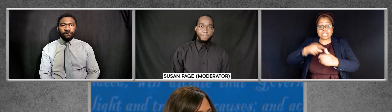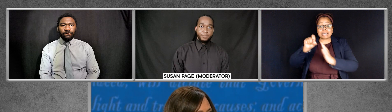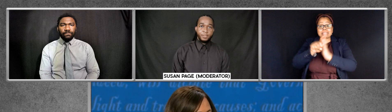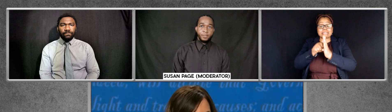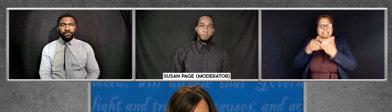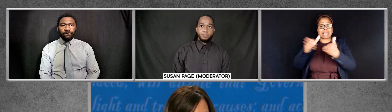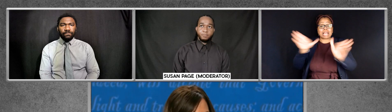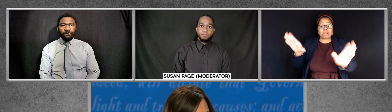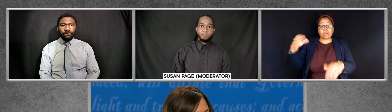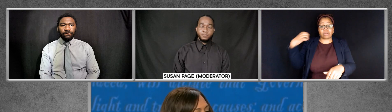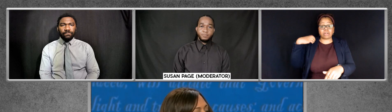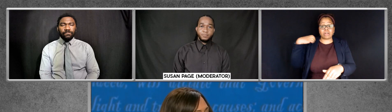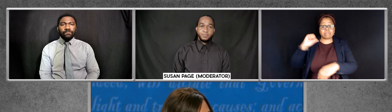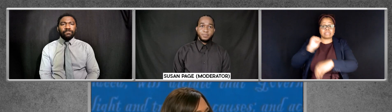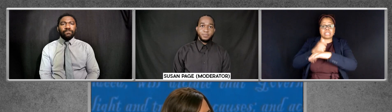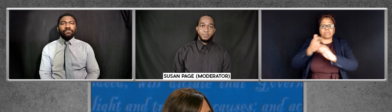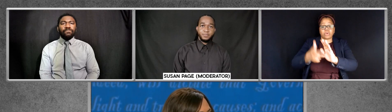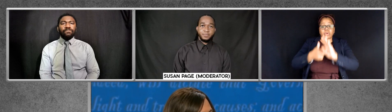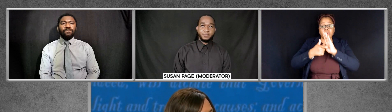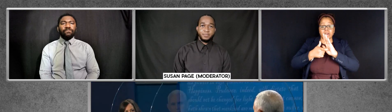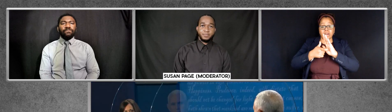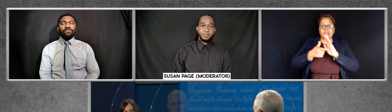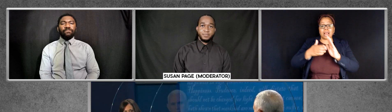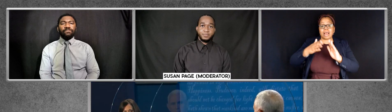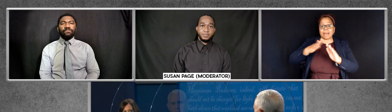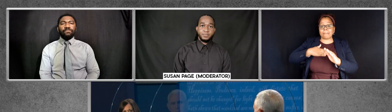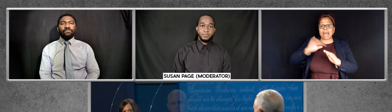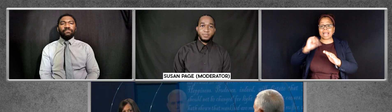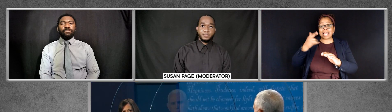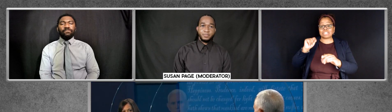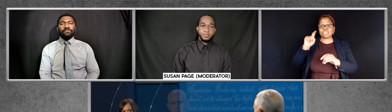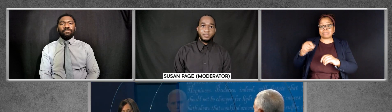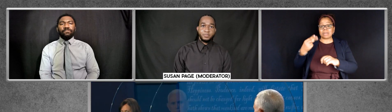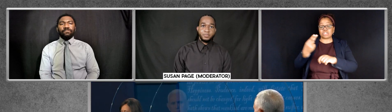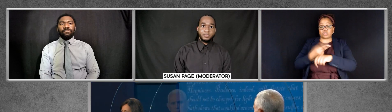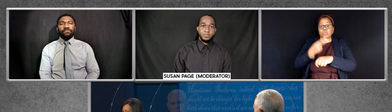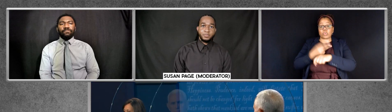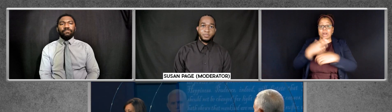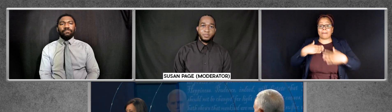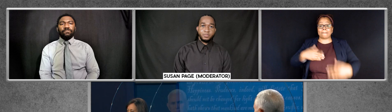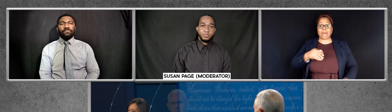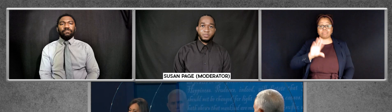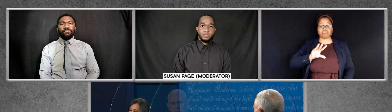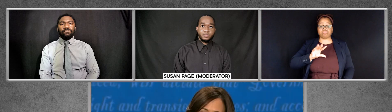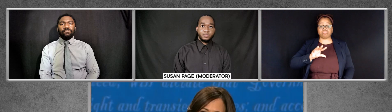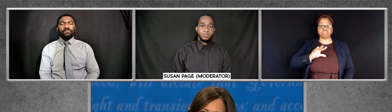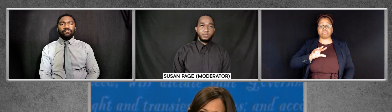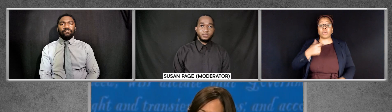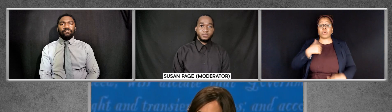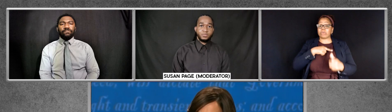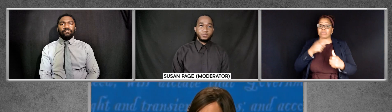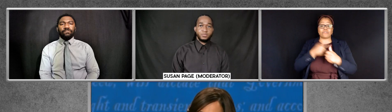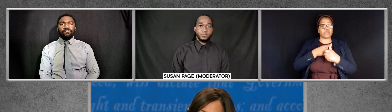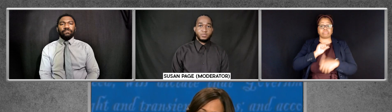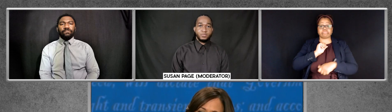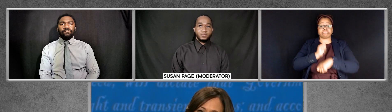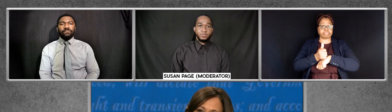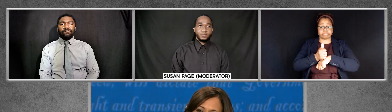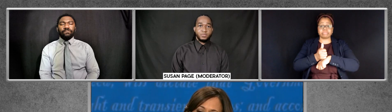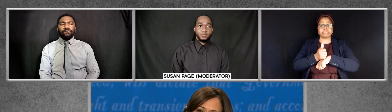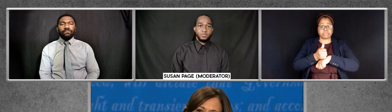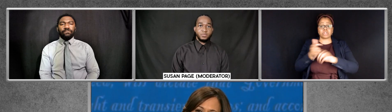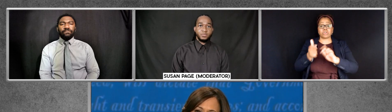to institute a requirement that my agents would wear body cameras and keep them on full time. We were the first to initiate a